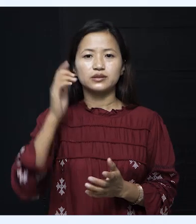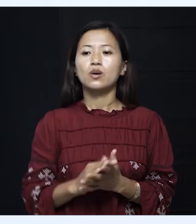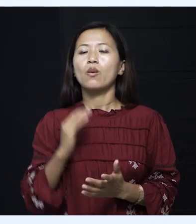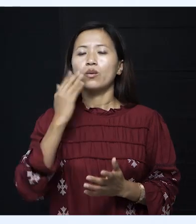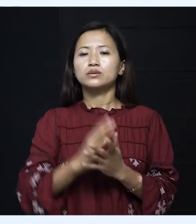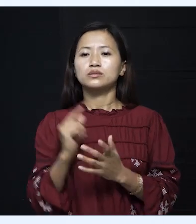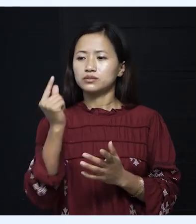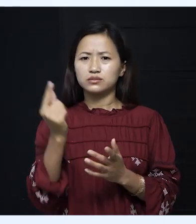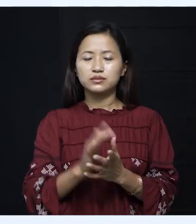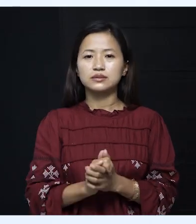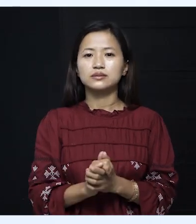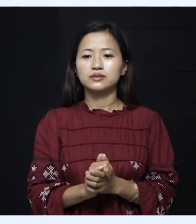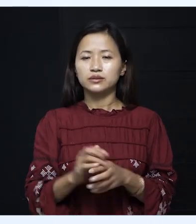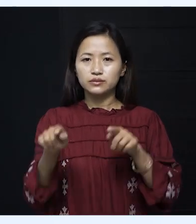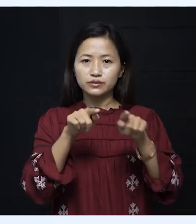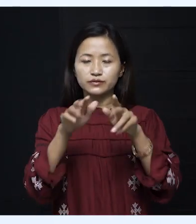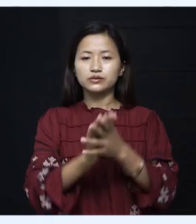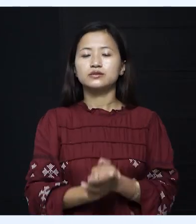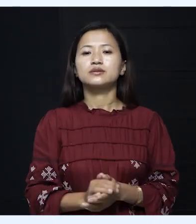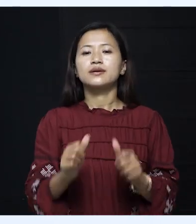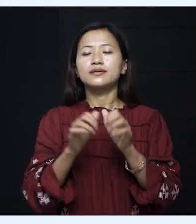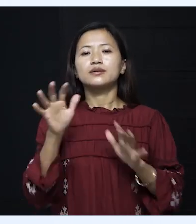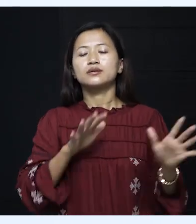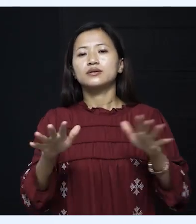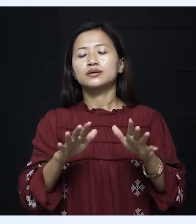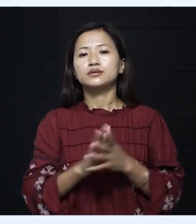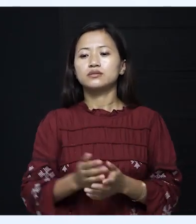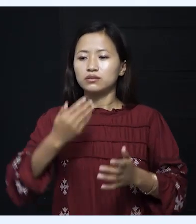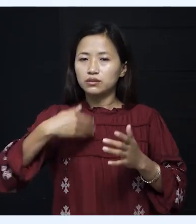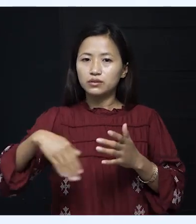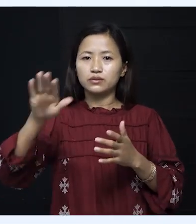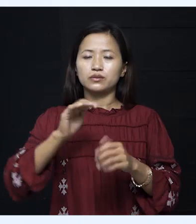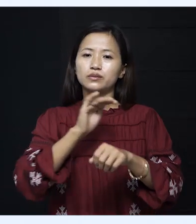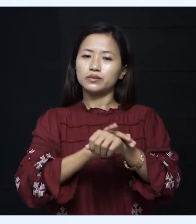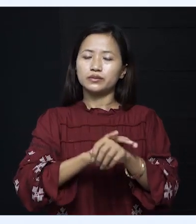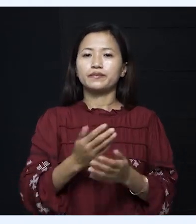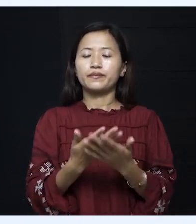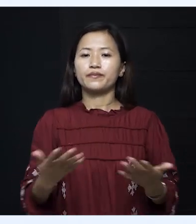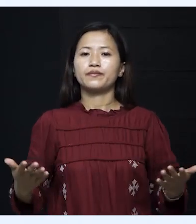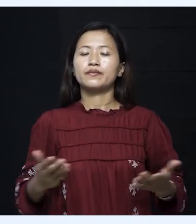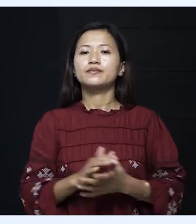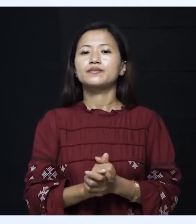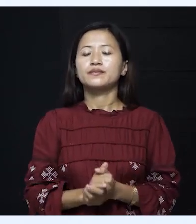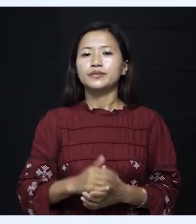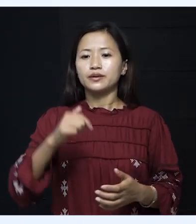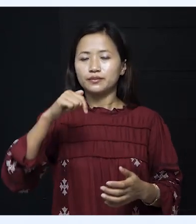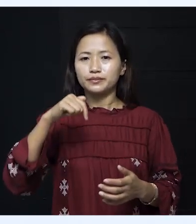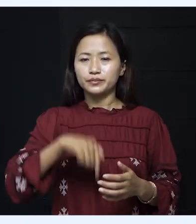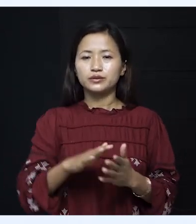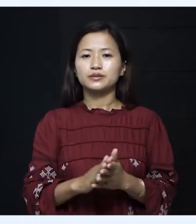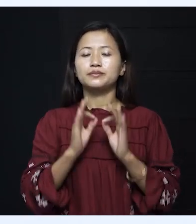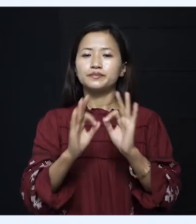it? We use it to refer to an action that is an ongoing thing. So present